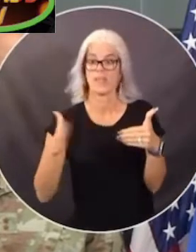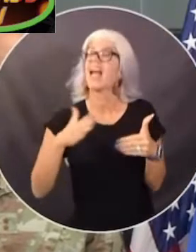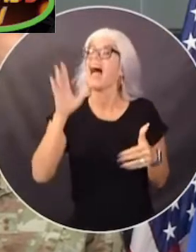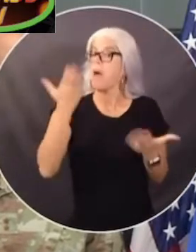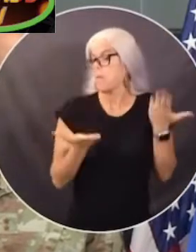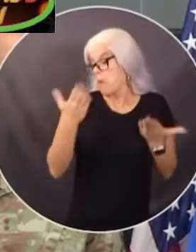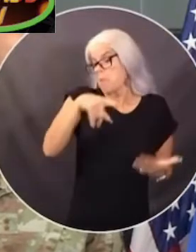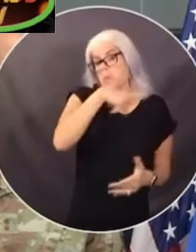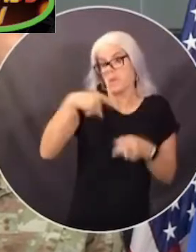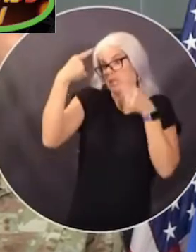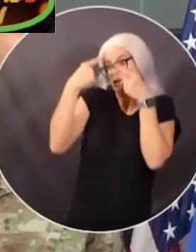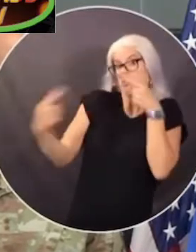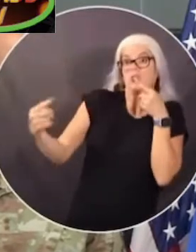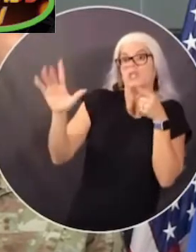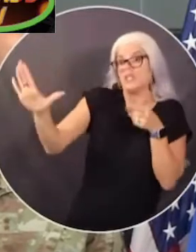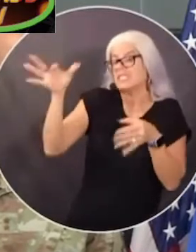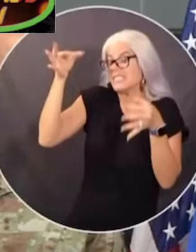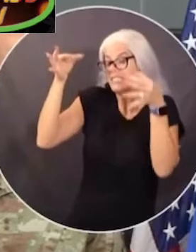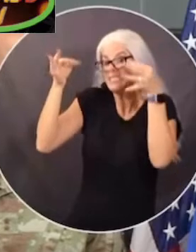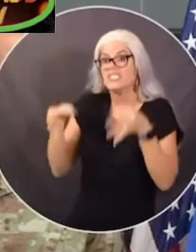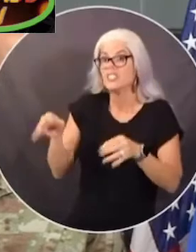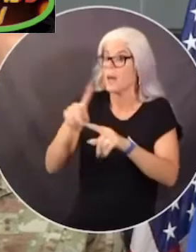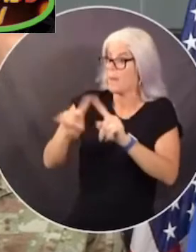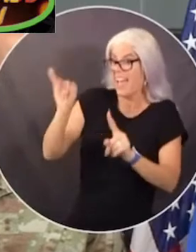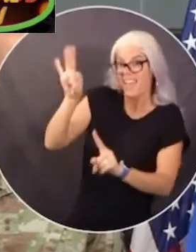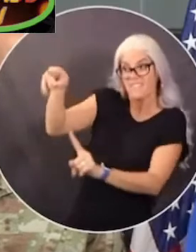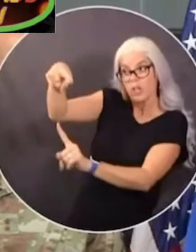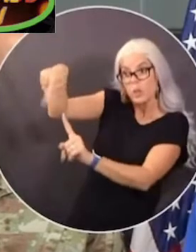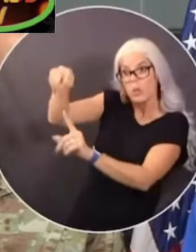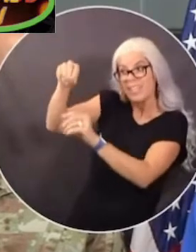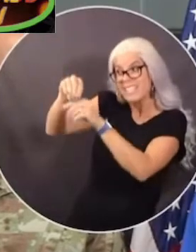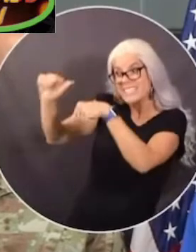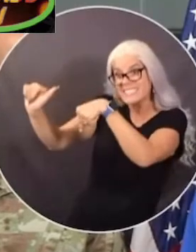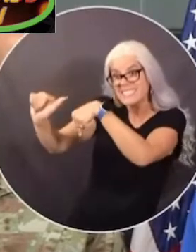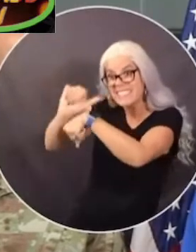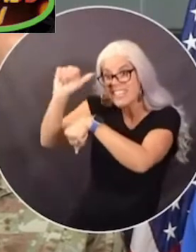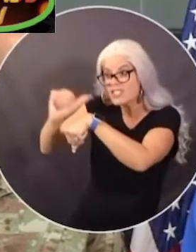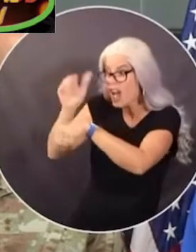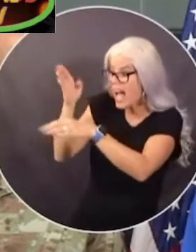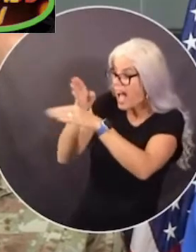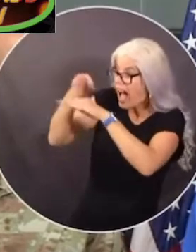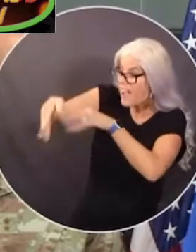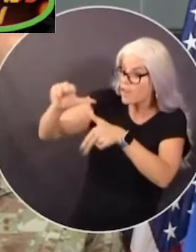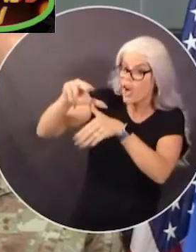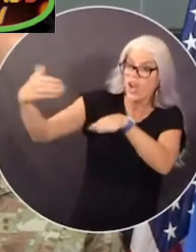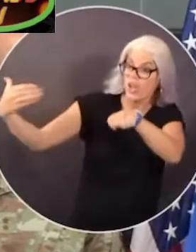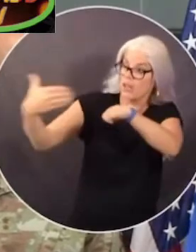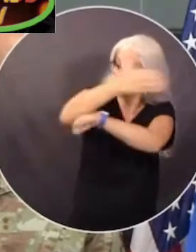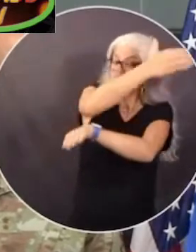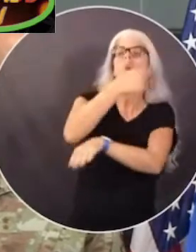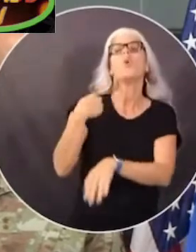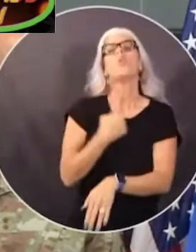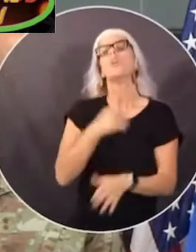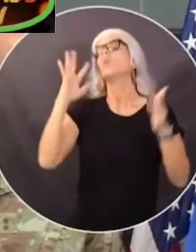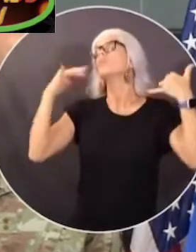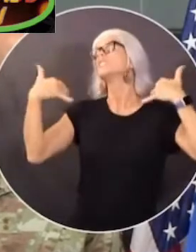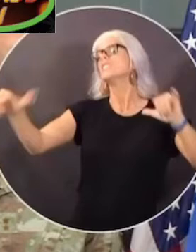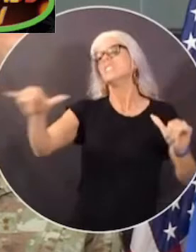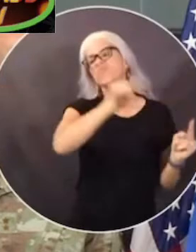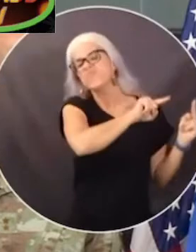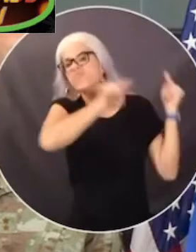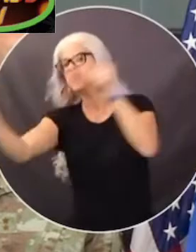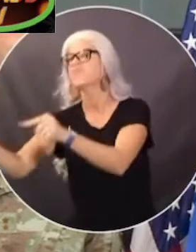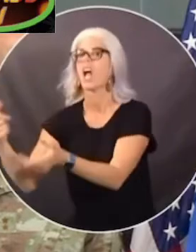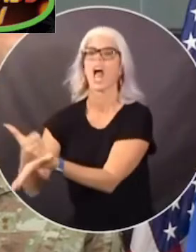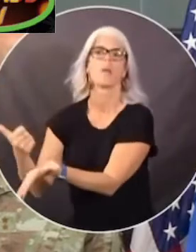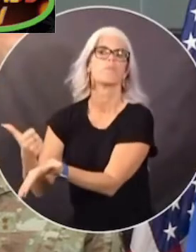there's people in harm's way when this storm passes that need help, we're going to be out there helping folks. I mean, that's just the way we're going to do it.